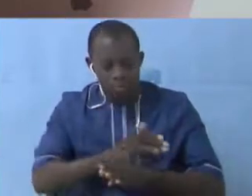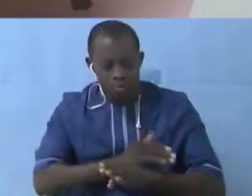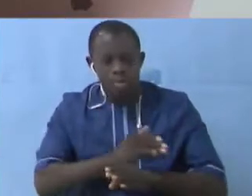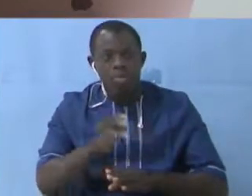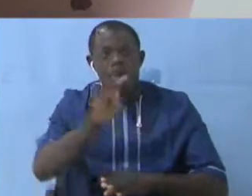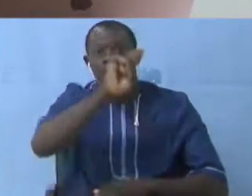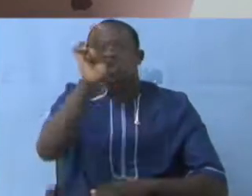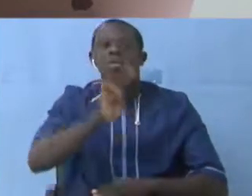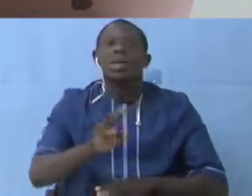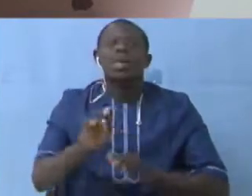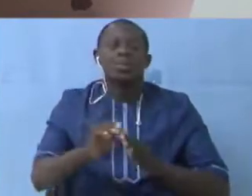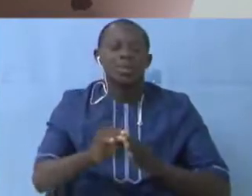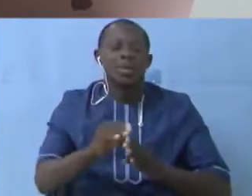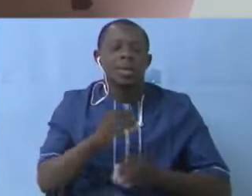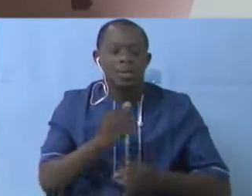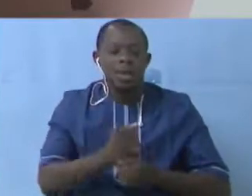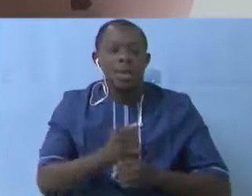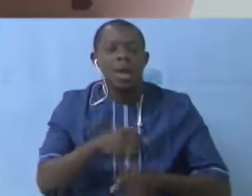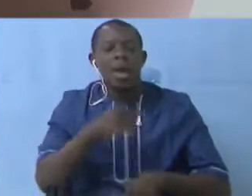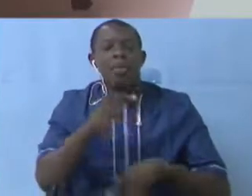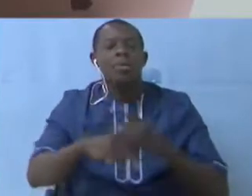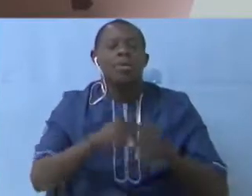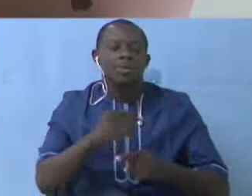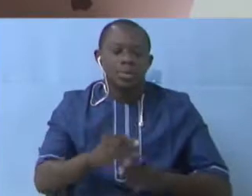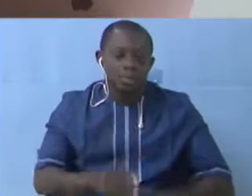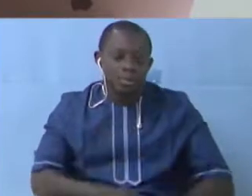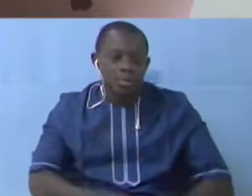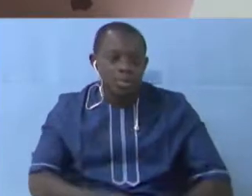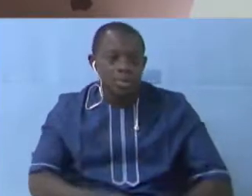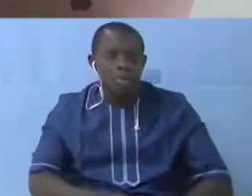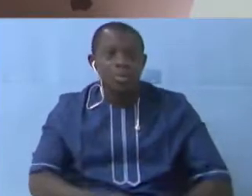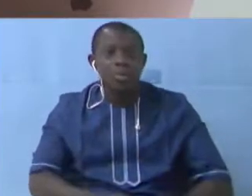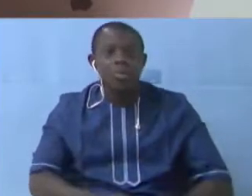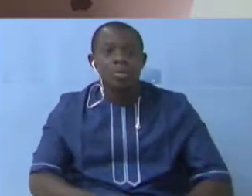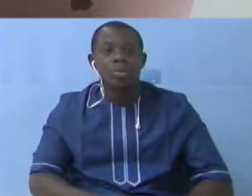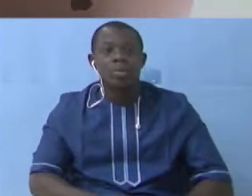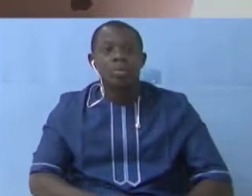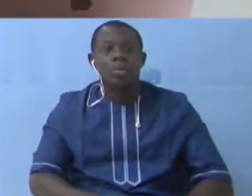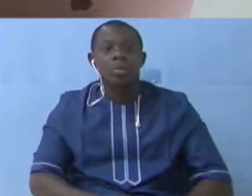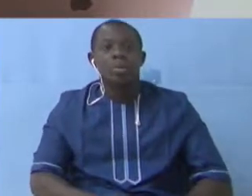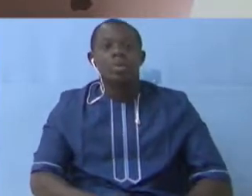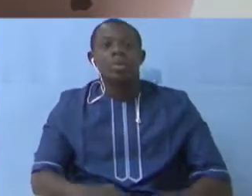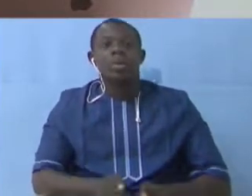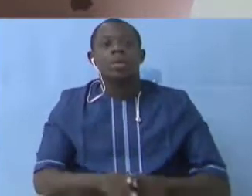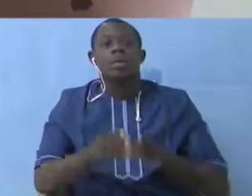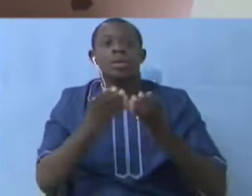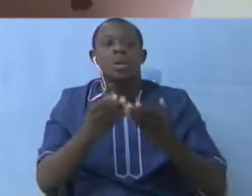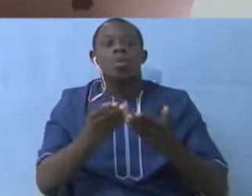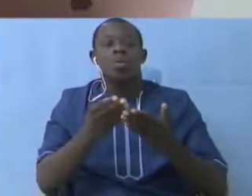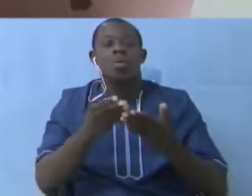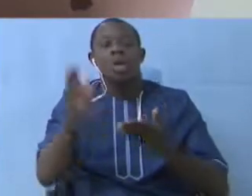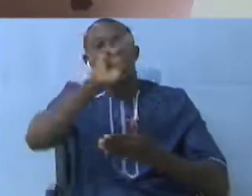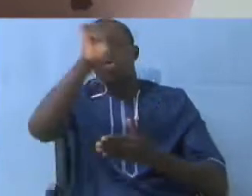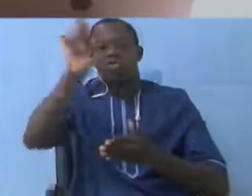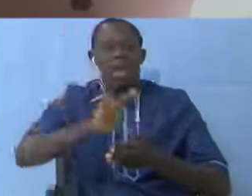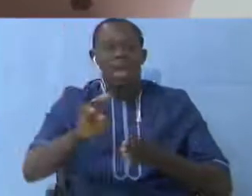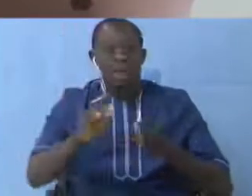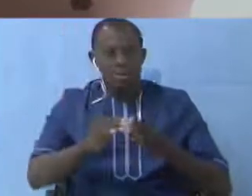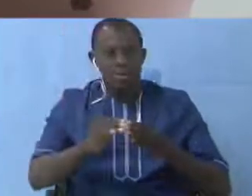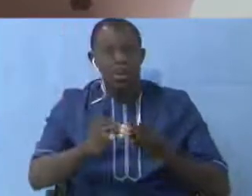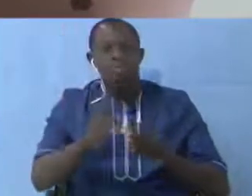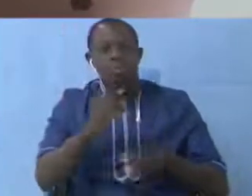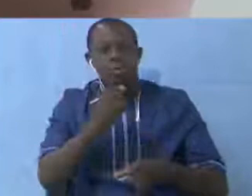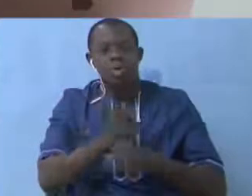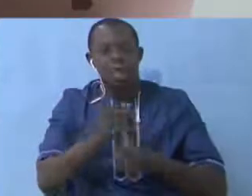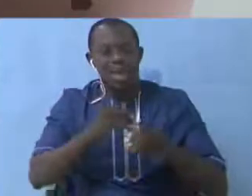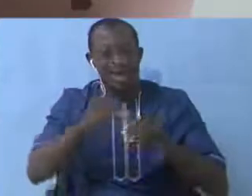moved to resolve that the term of the Assembly should be extended for 90 days. Amon na lo hamne